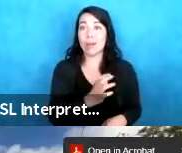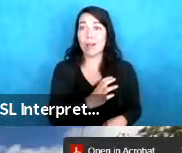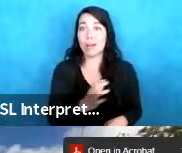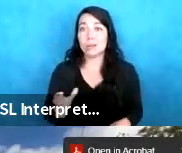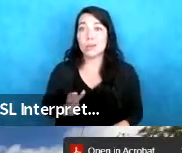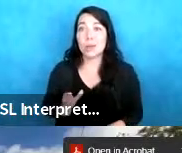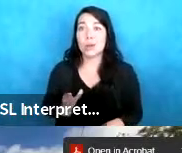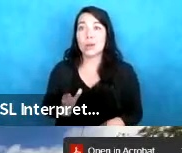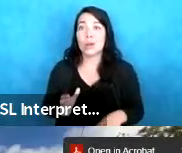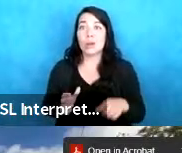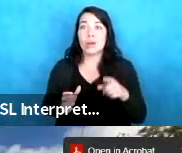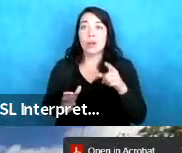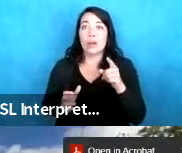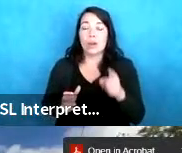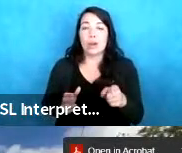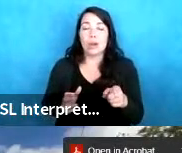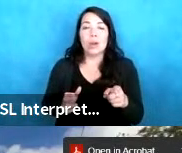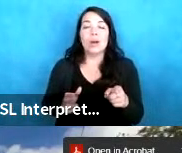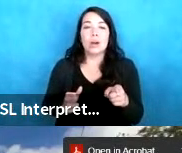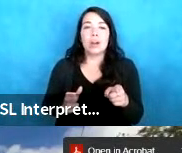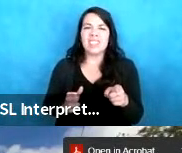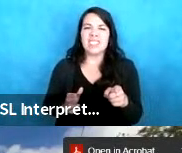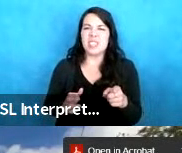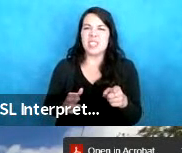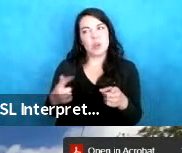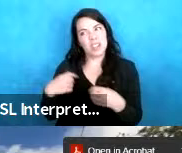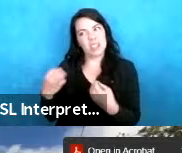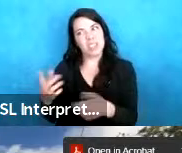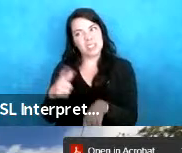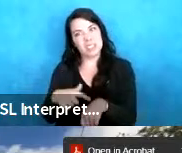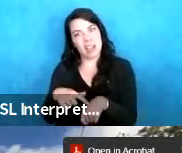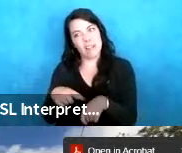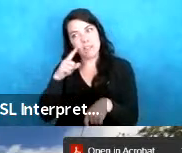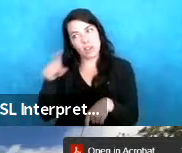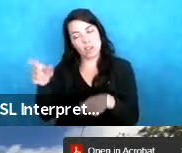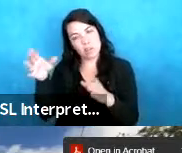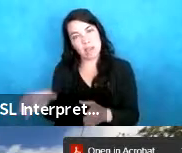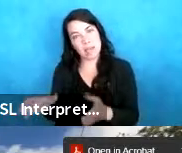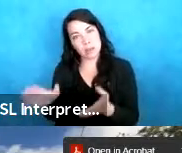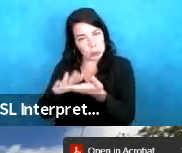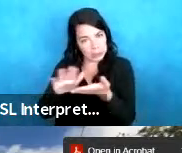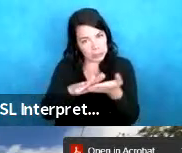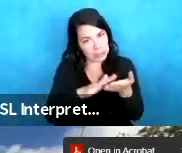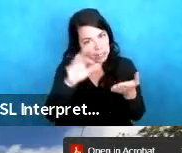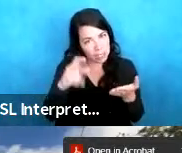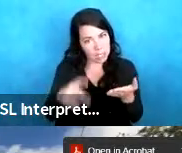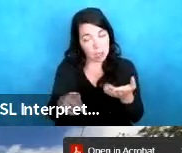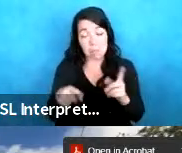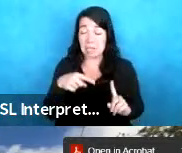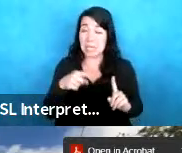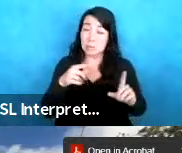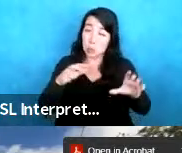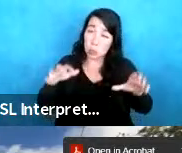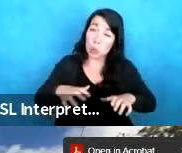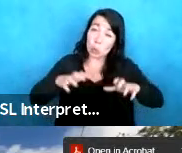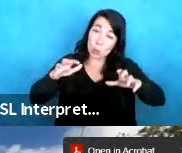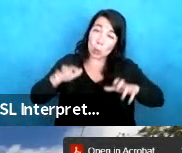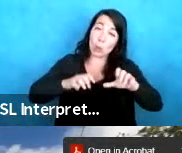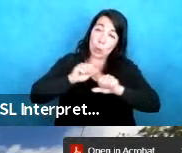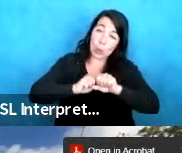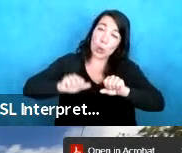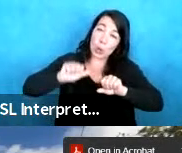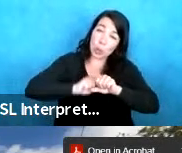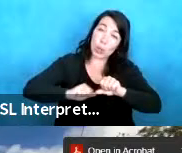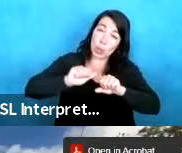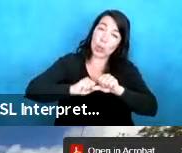meeting to give him time to clean up. He has certainly undertaken a lot of effort to get this property clean, and the photos that are on the screen